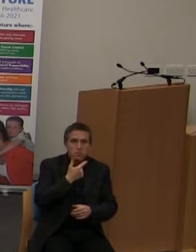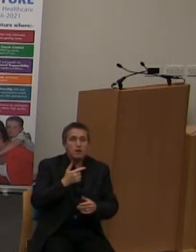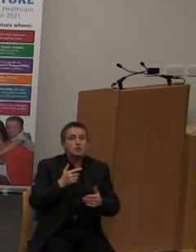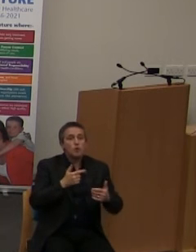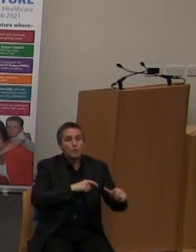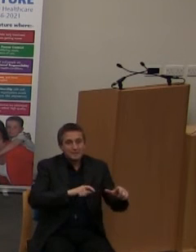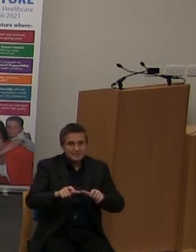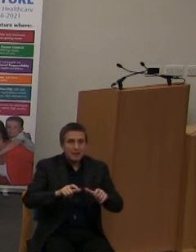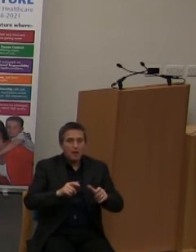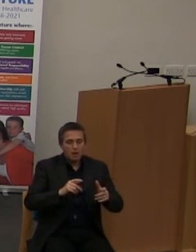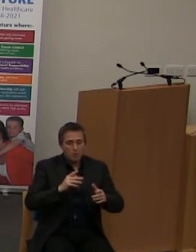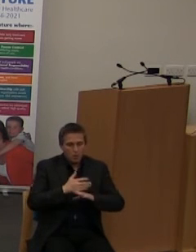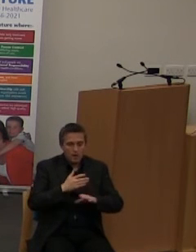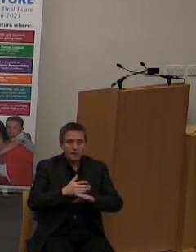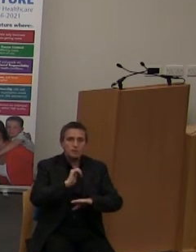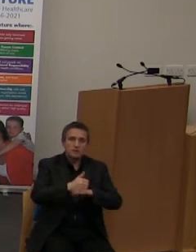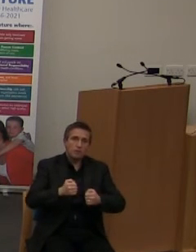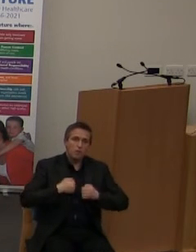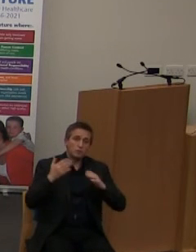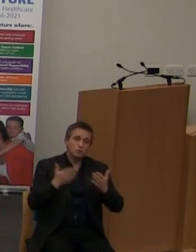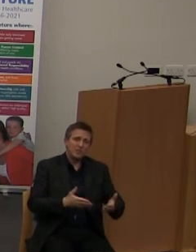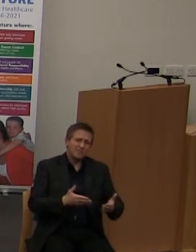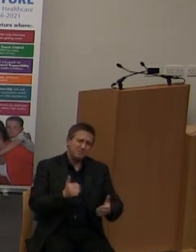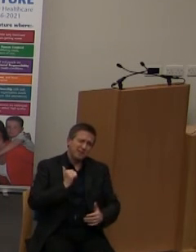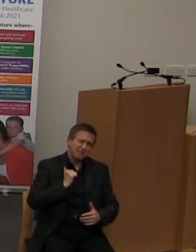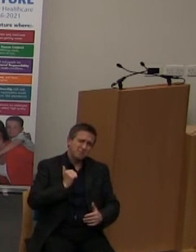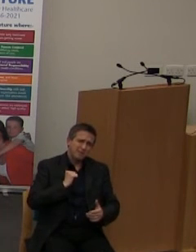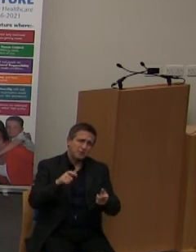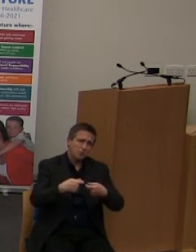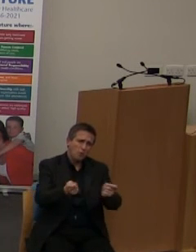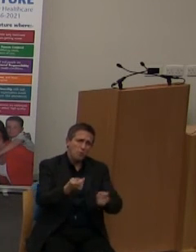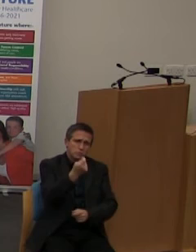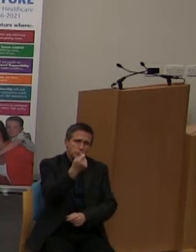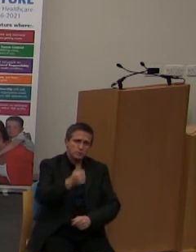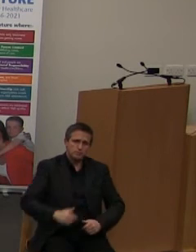own service set up for that. So I'm very pleased that we should have that service fully established.